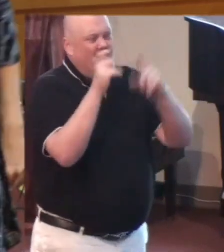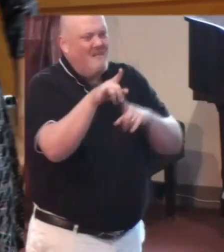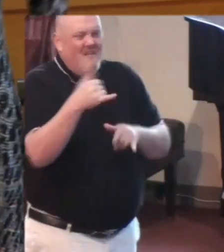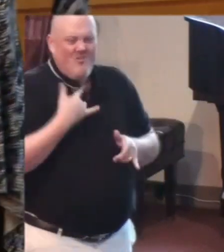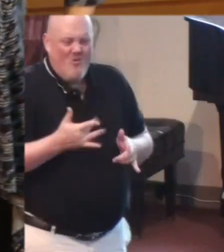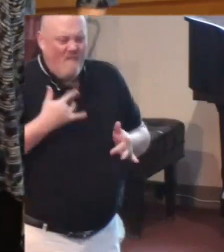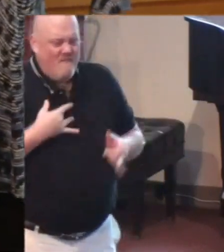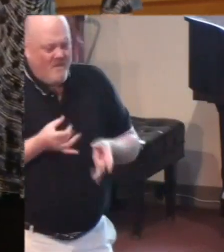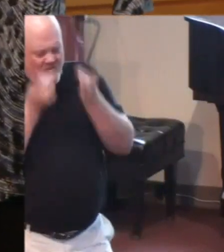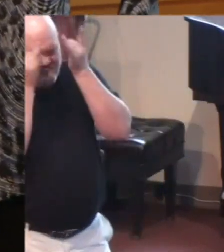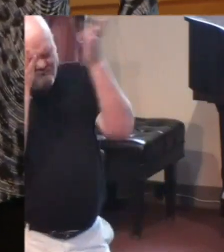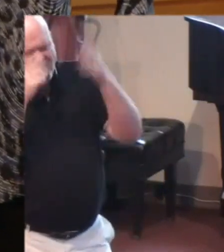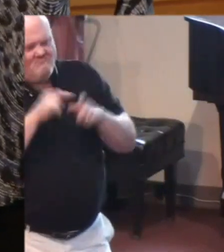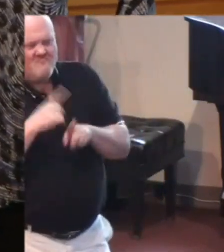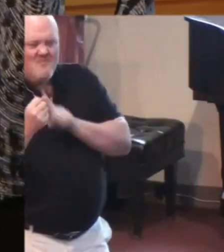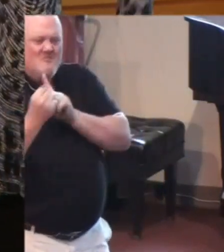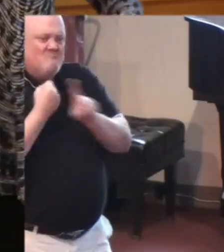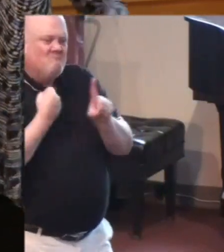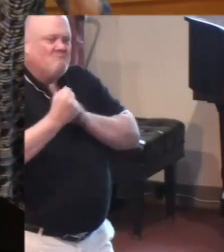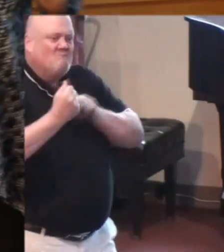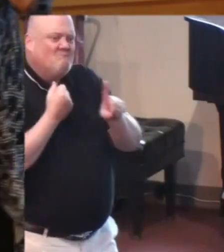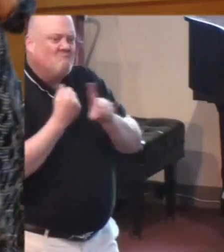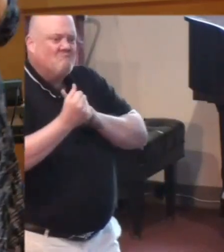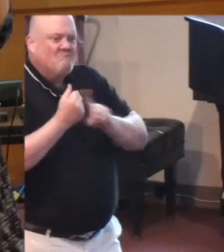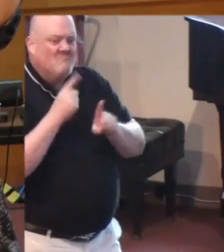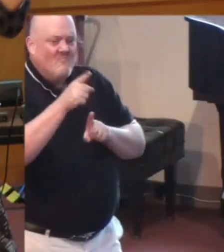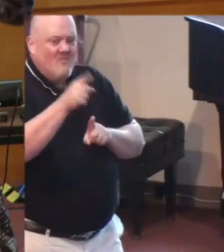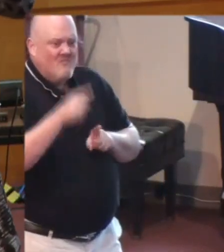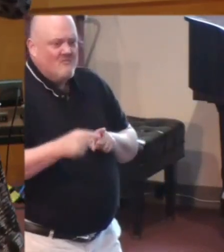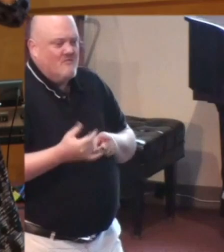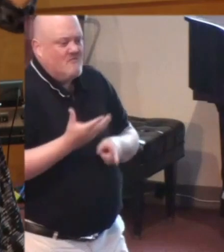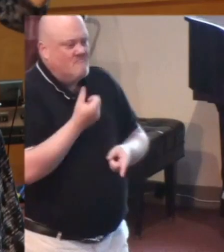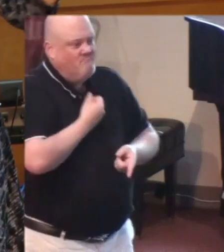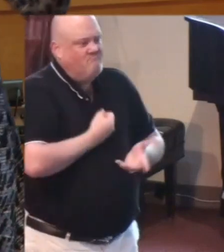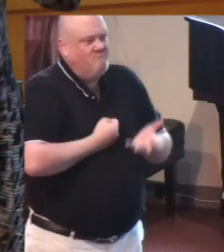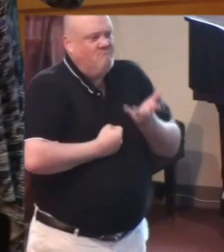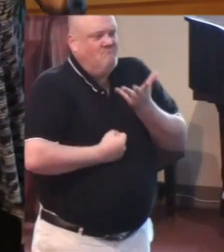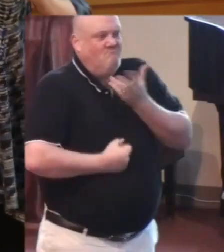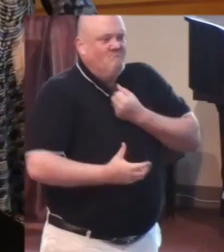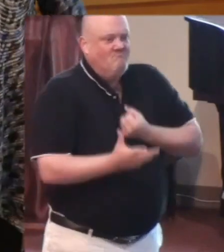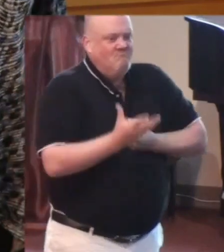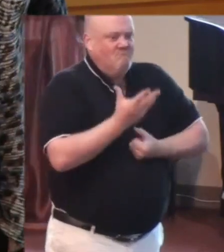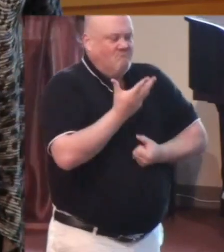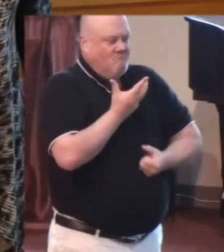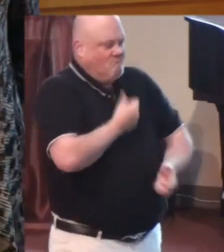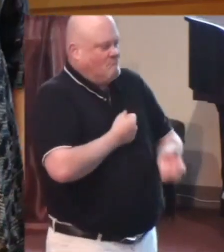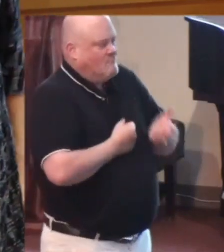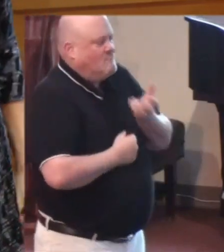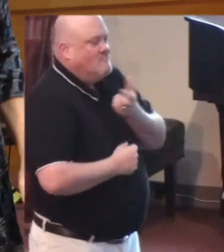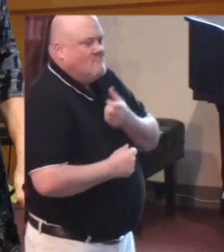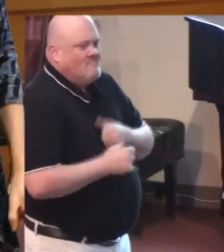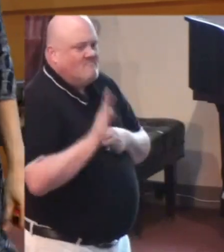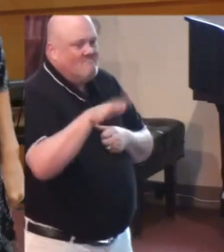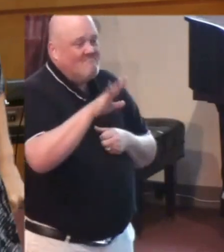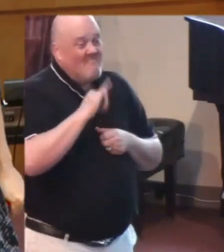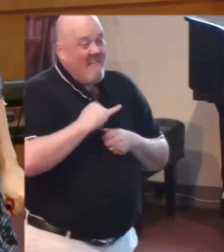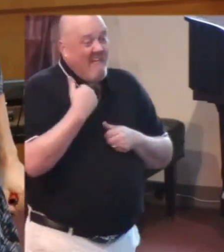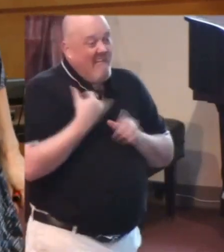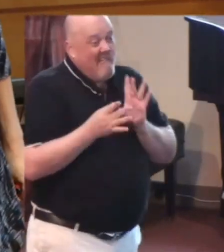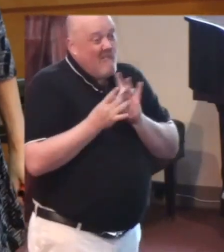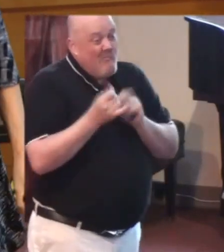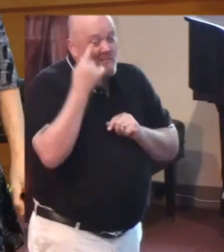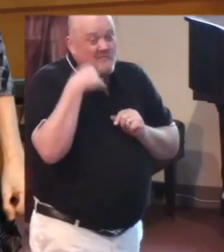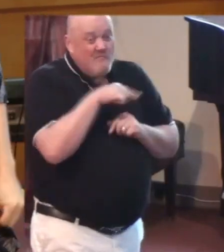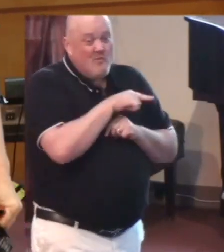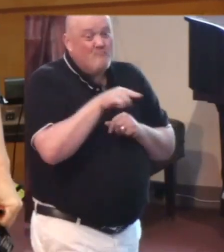a dog, yeah, and you're the tail that's wagged. I got a message